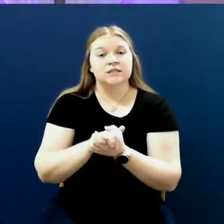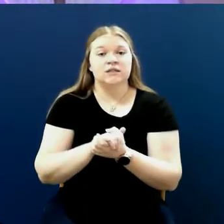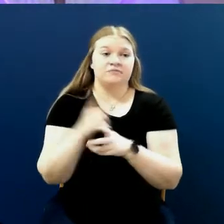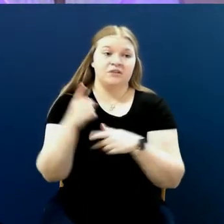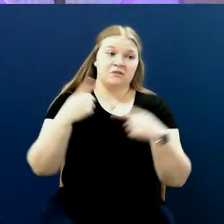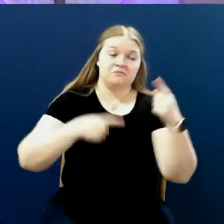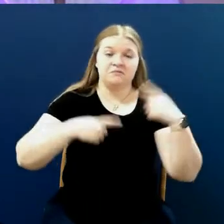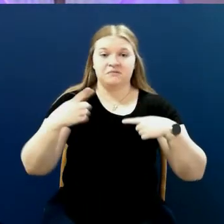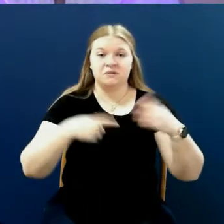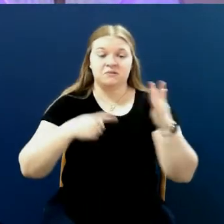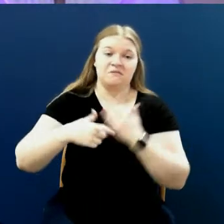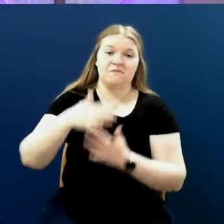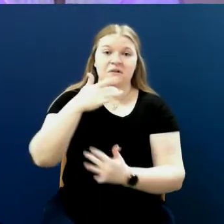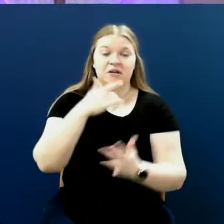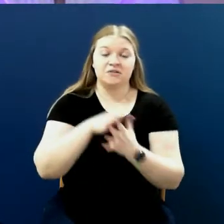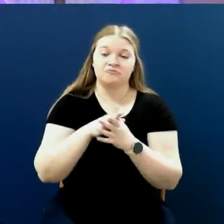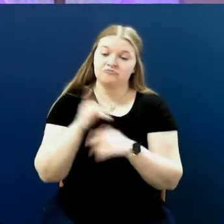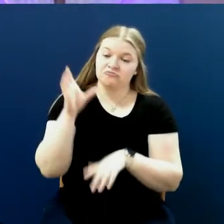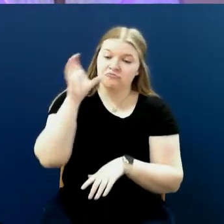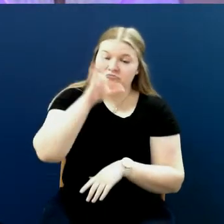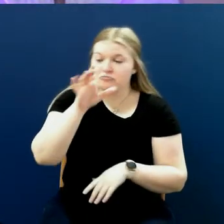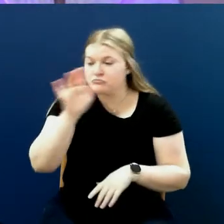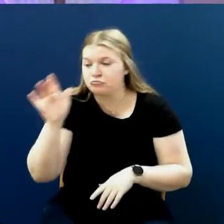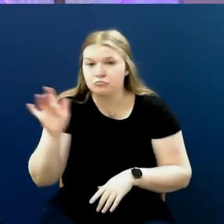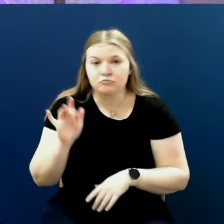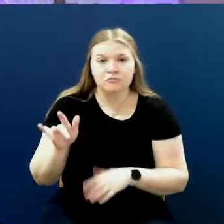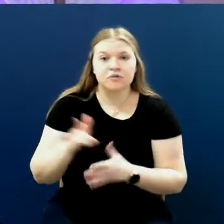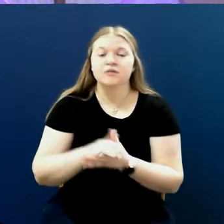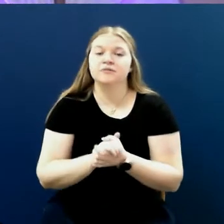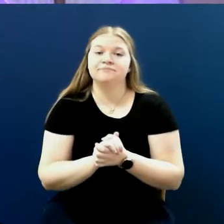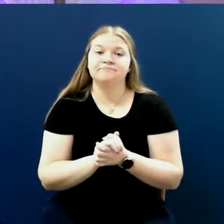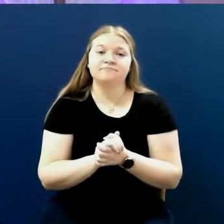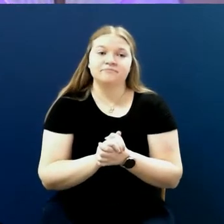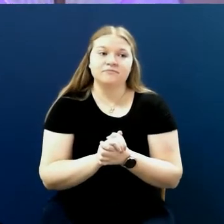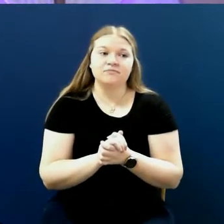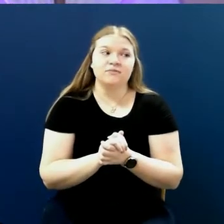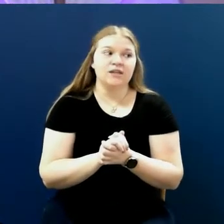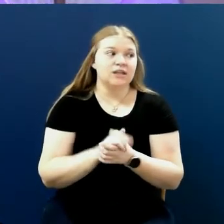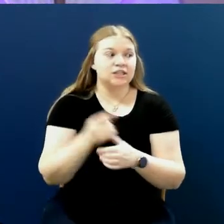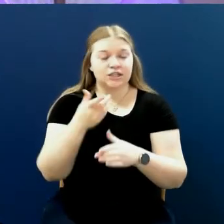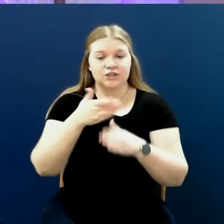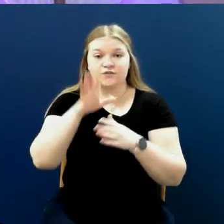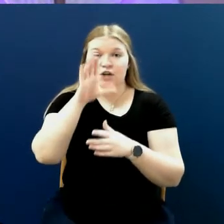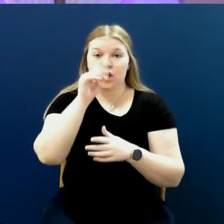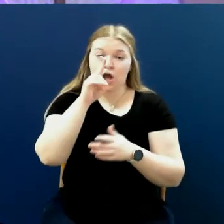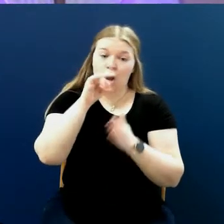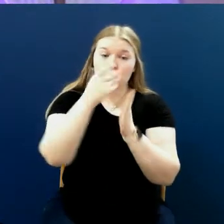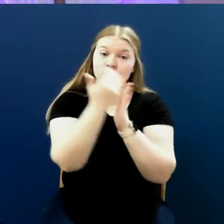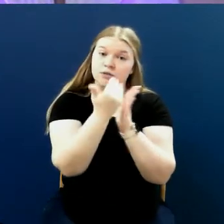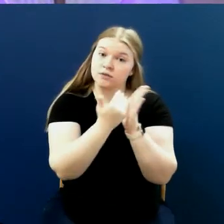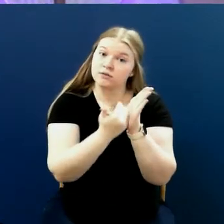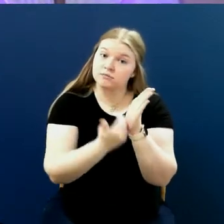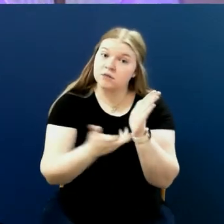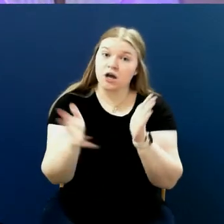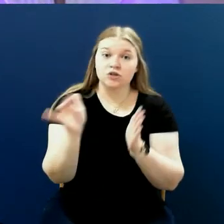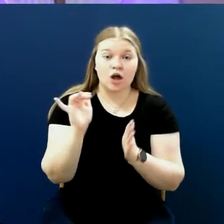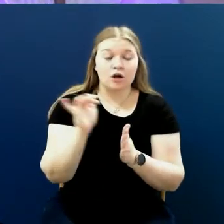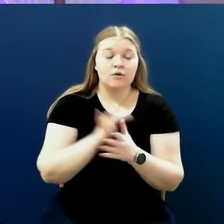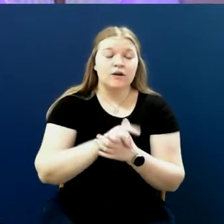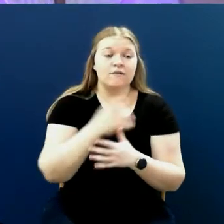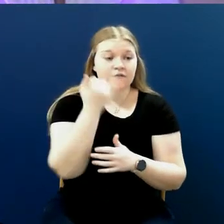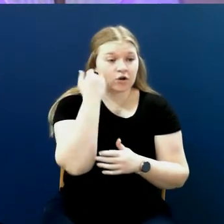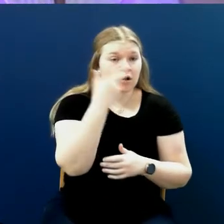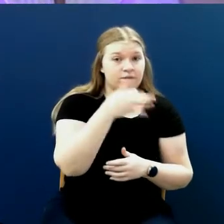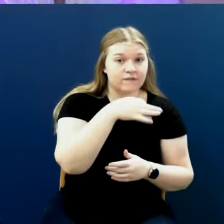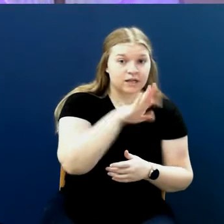to interact with that, so explore some of those things. There should be a section for some notes for you as well. And then if you're on Facebook, of